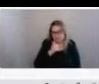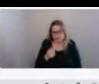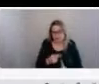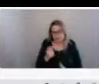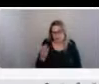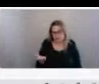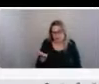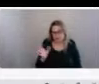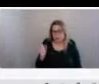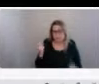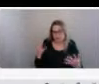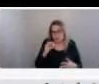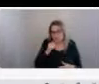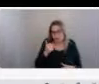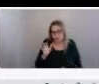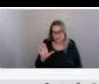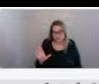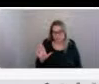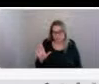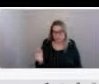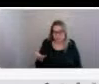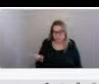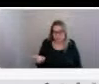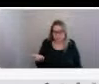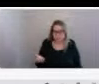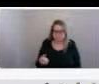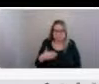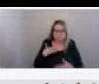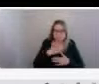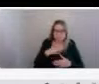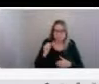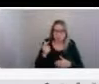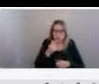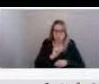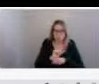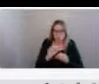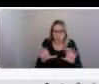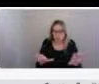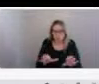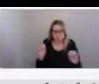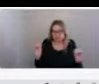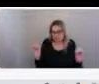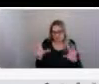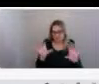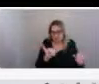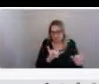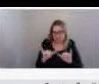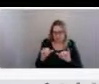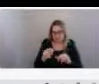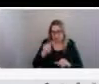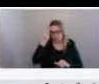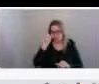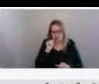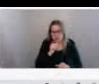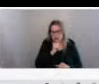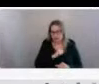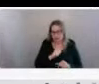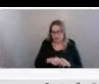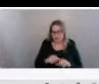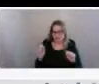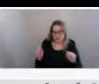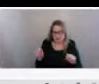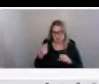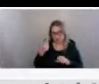most of them many of them so i do appreciate all the work you're doing but we have nothing in common with northern arizona we impossible